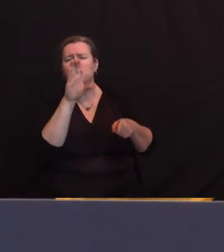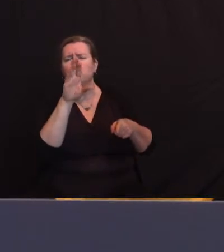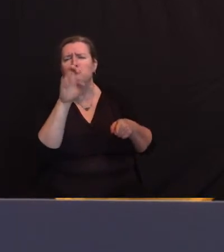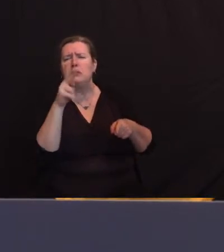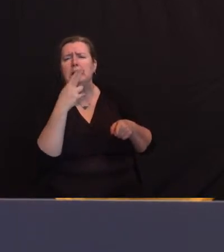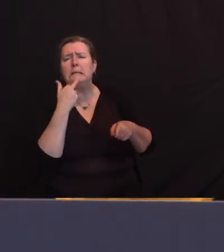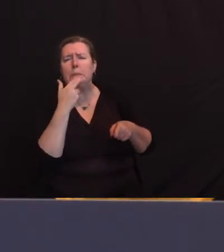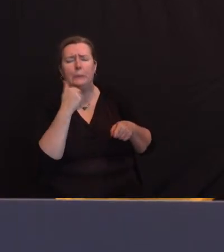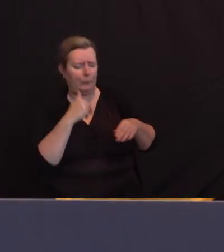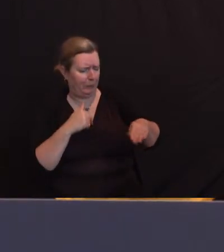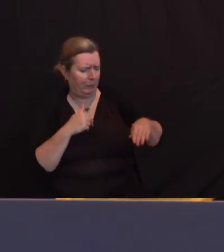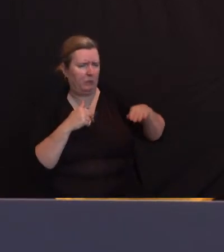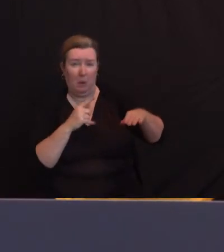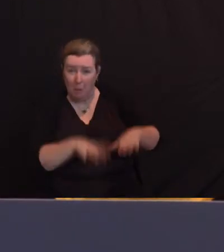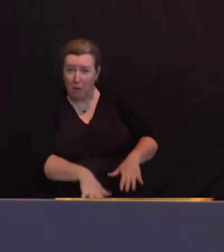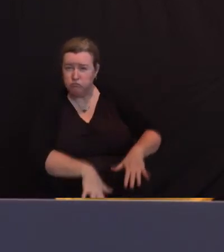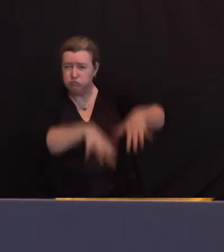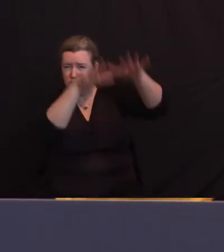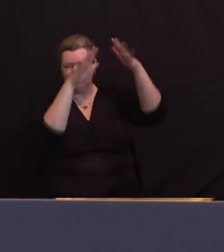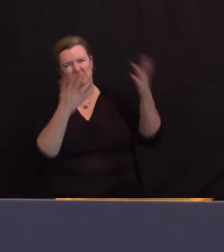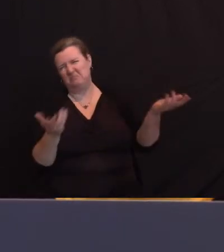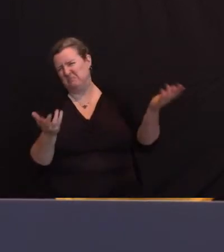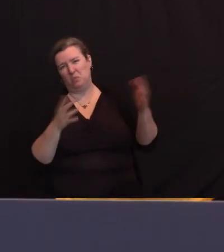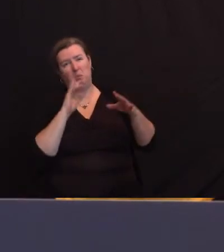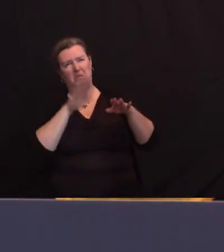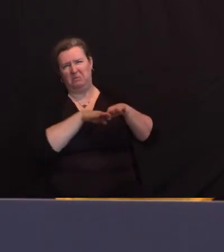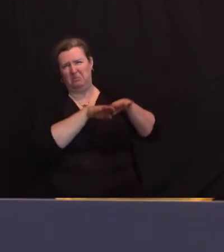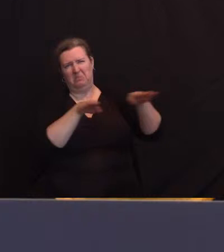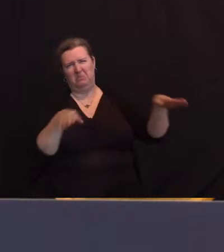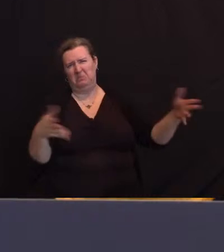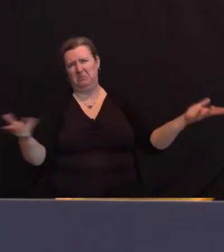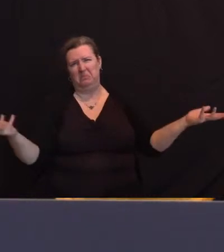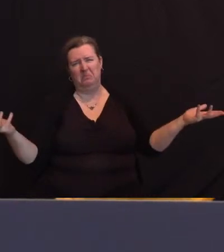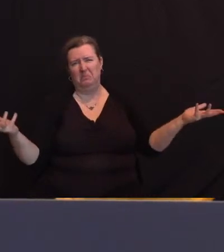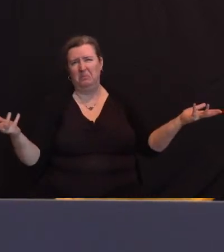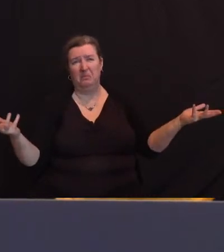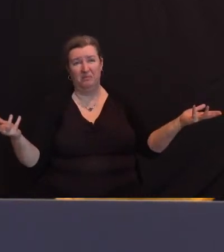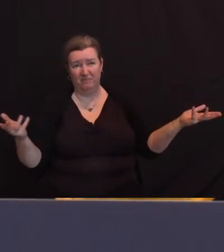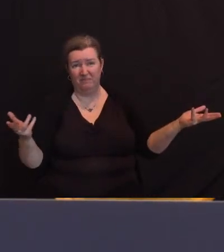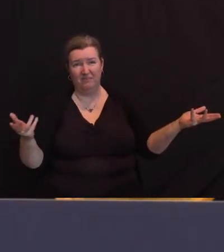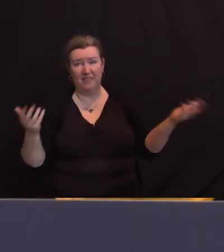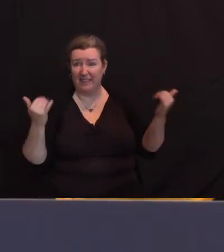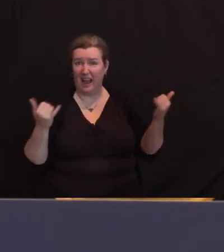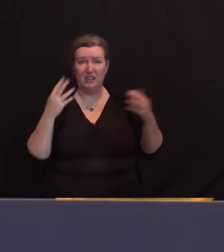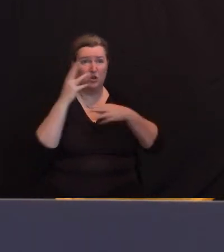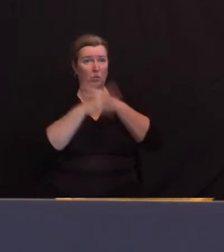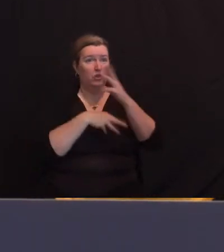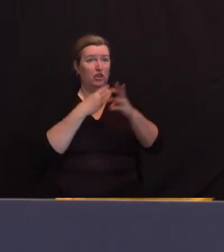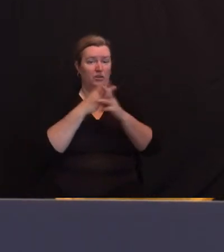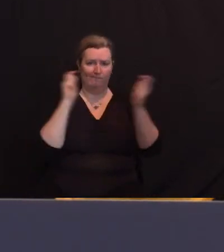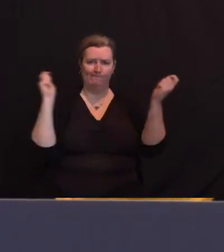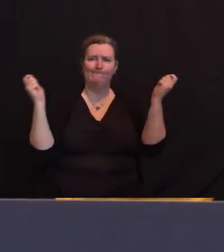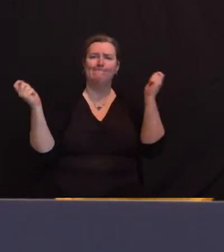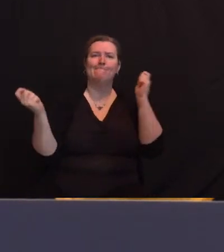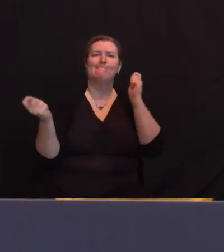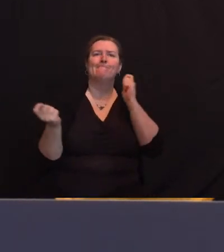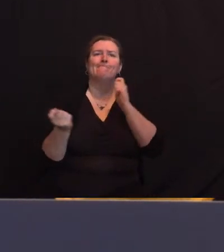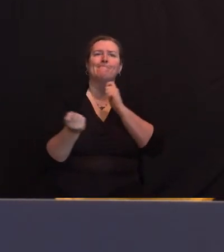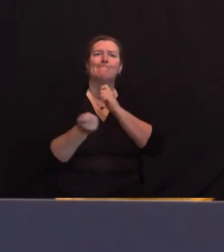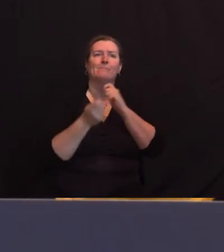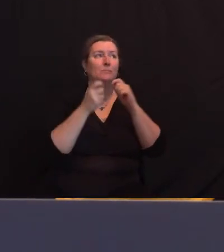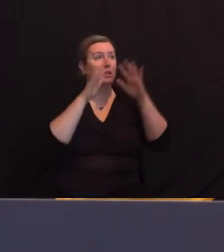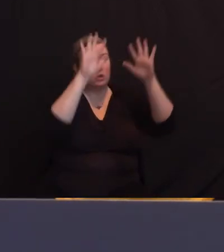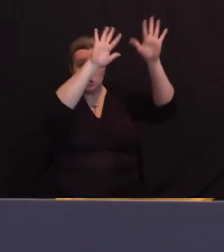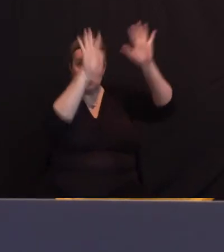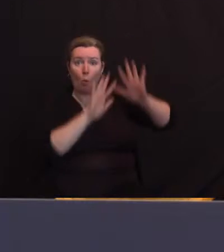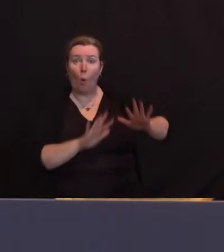raging yesterday. The fact of the matter is the world, it is a-changing. These storms are more intense,